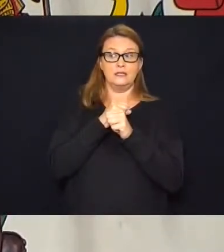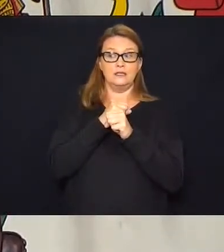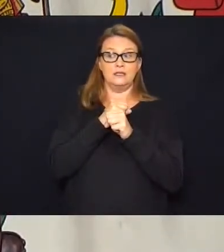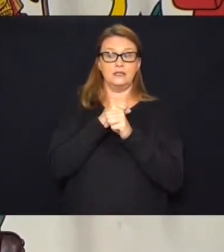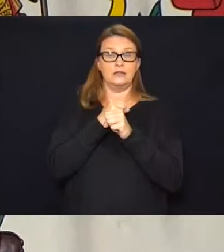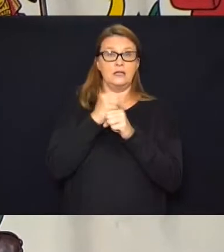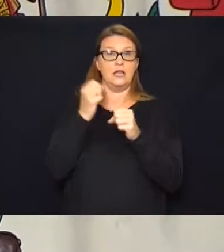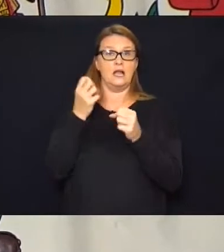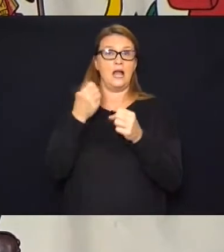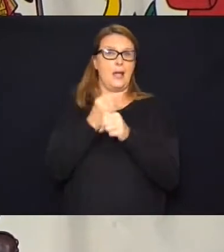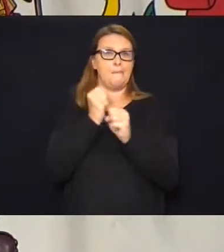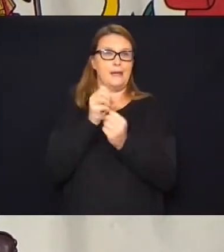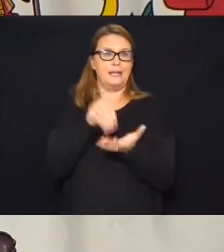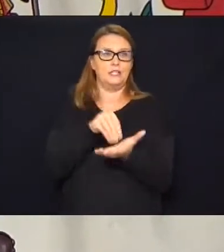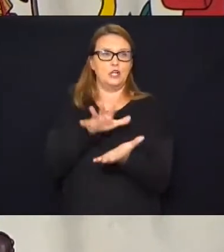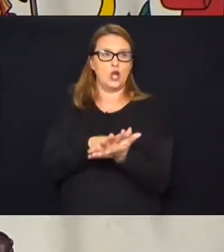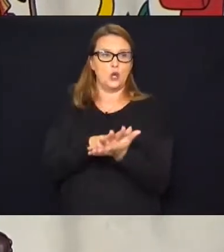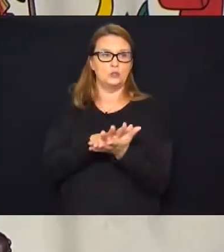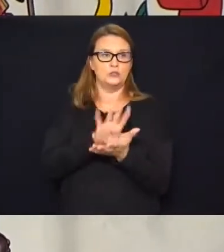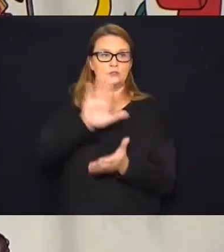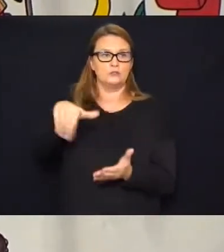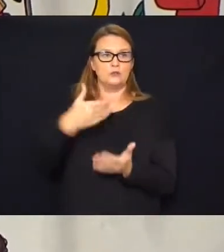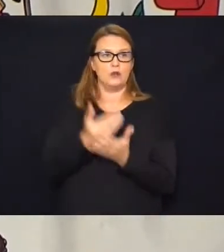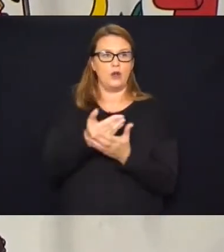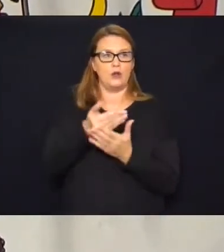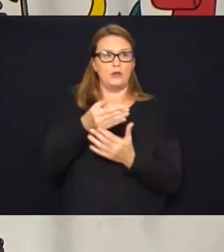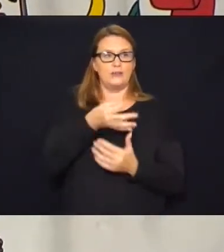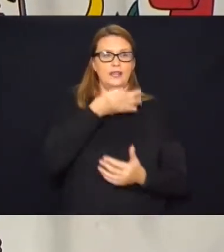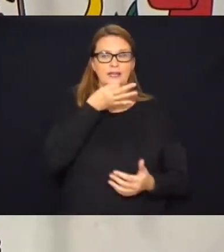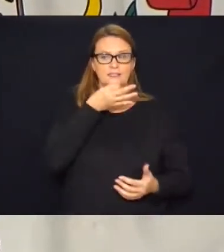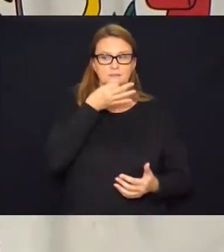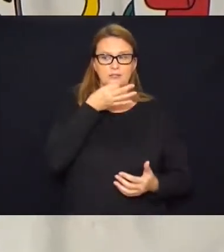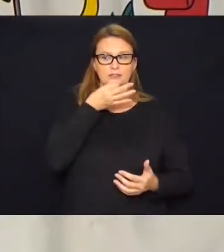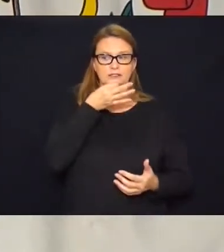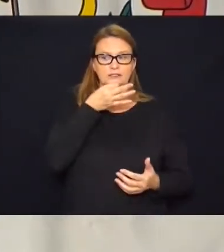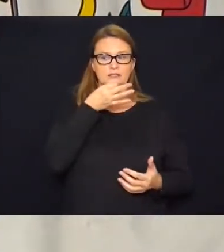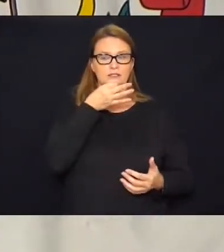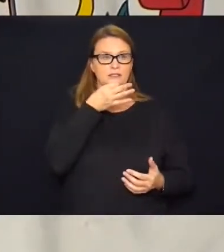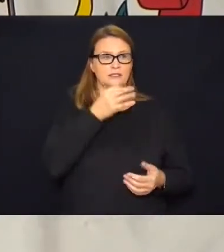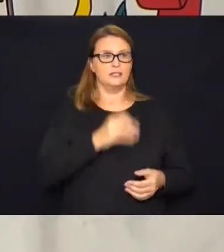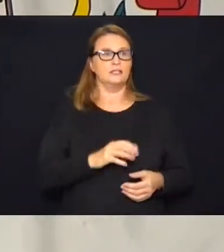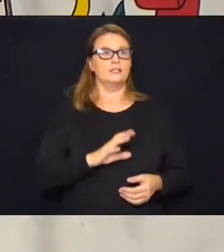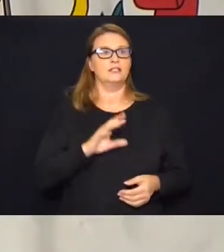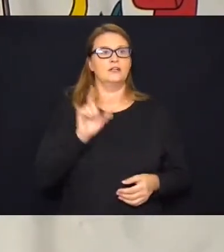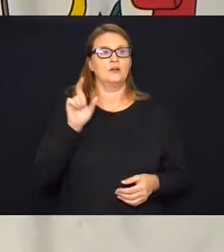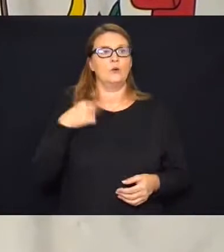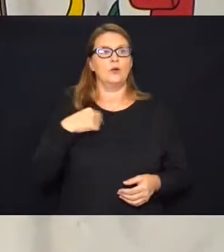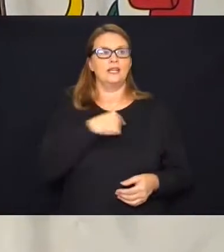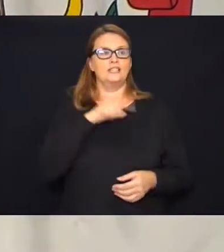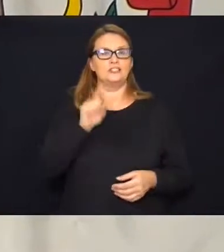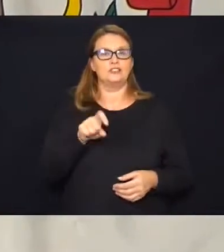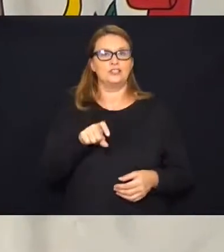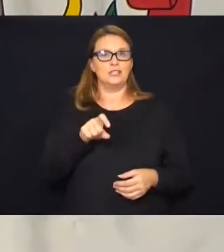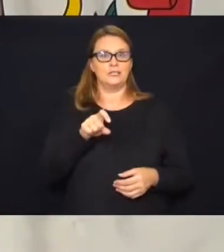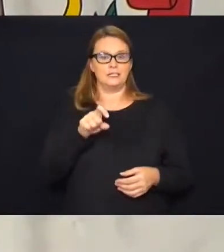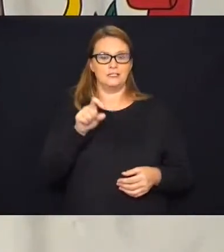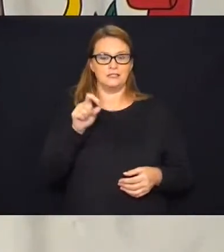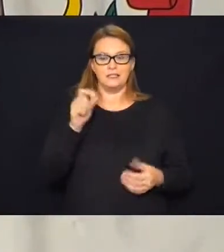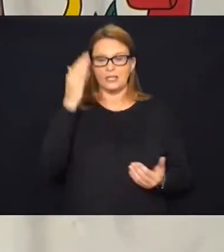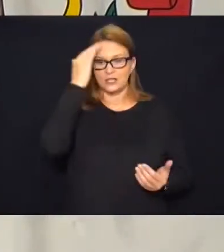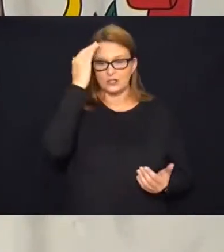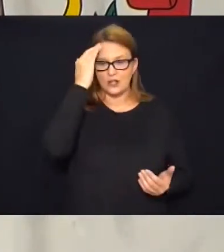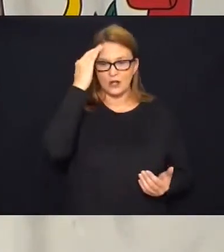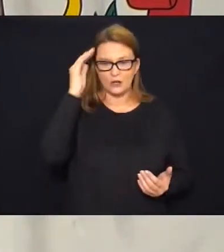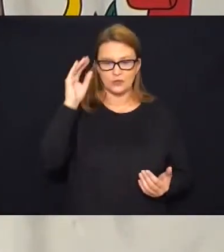of our experts and everything. One of the things that you know should catch everybody's eye is there are